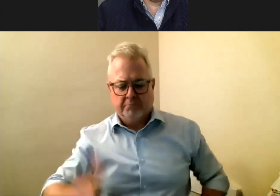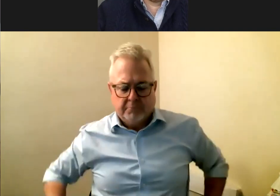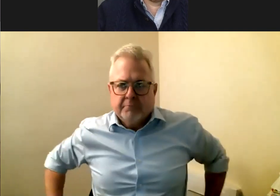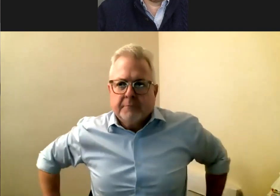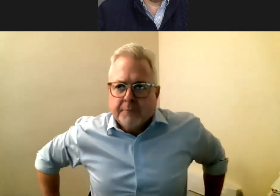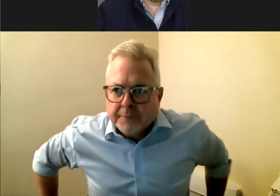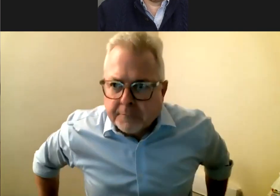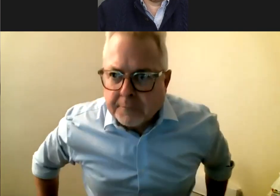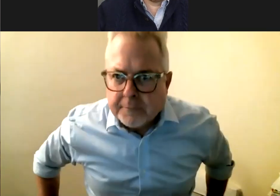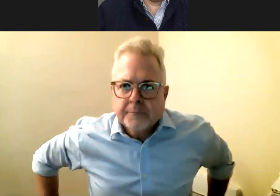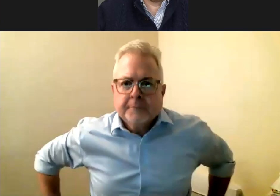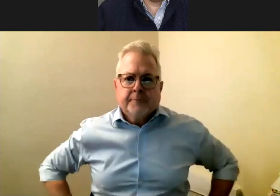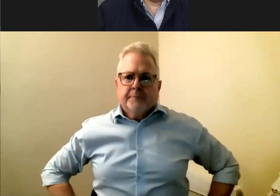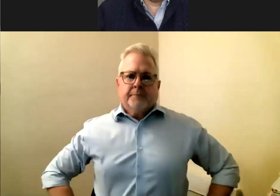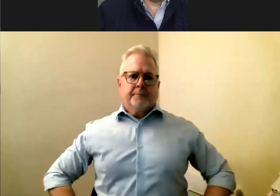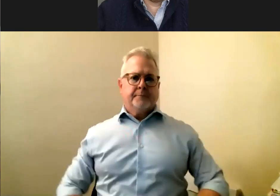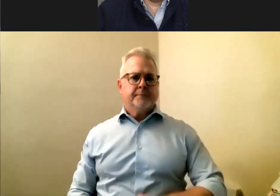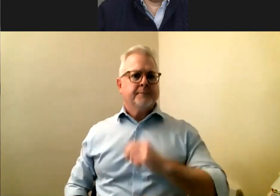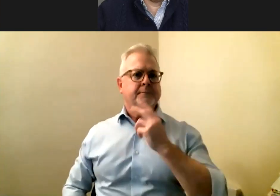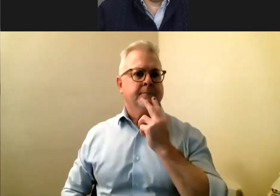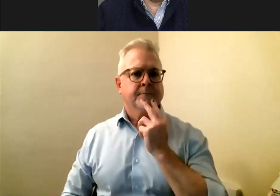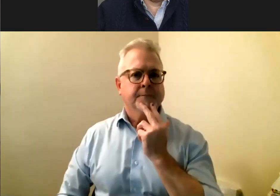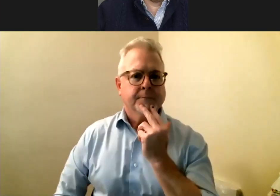Thank you, Ernest. I appreciate what you said.